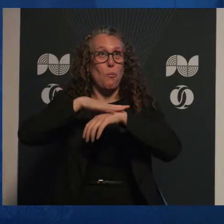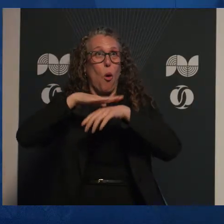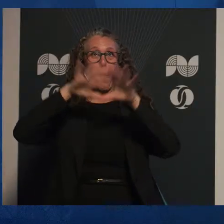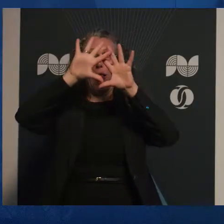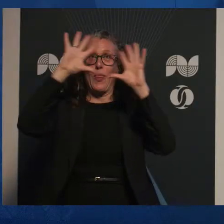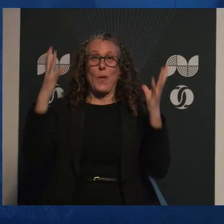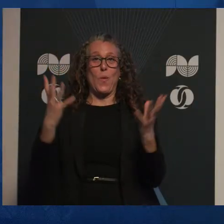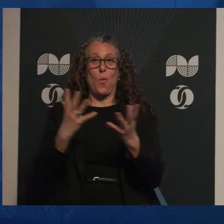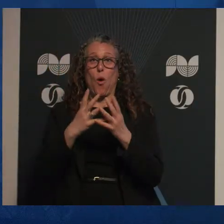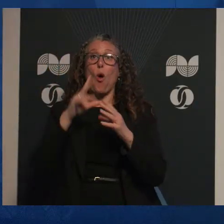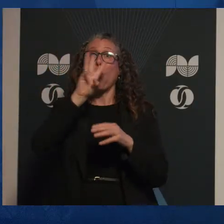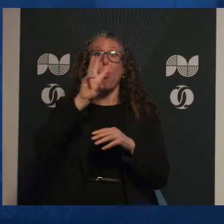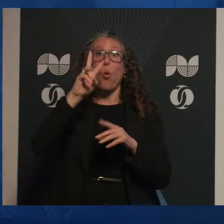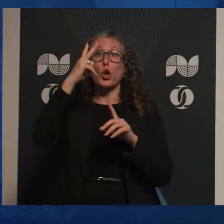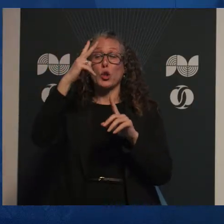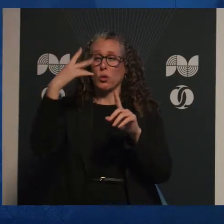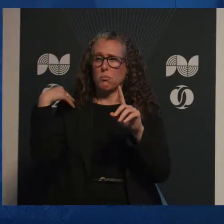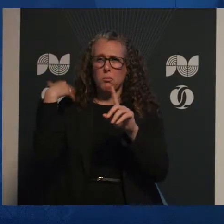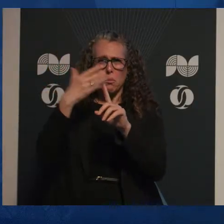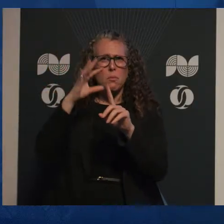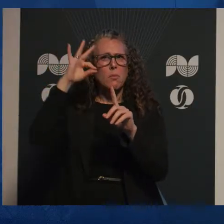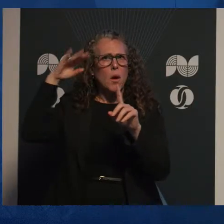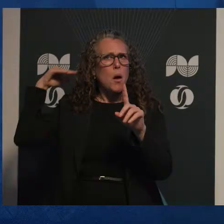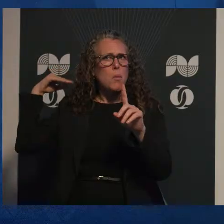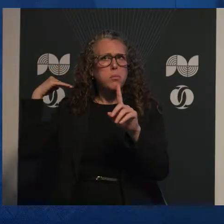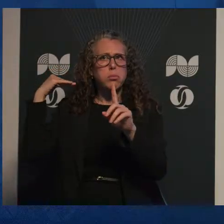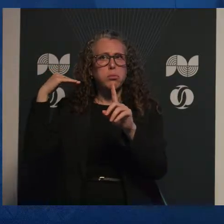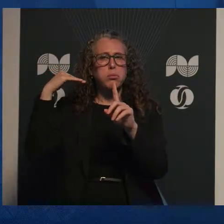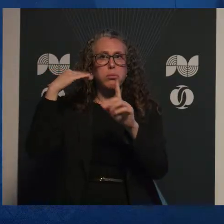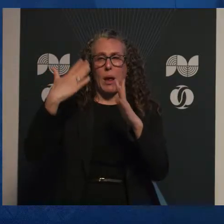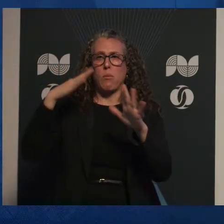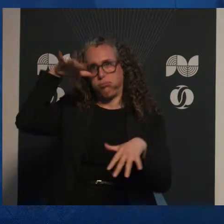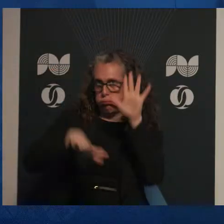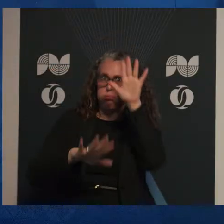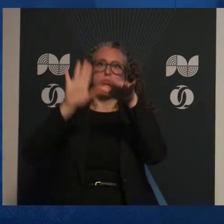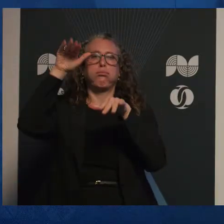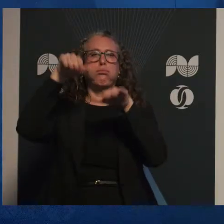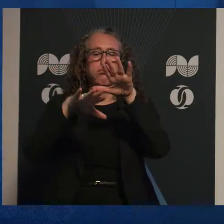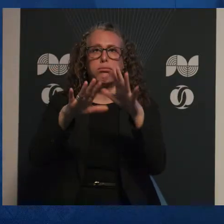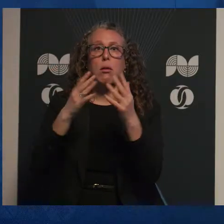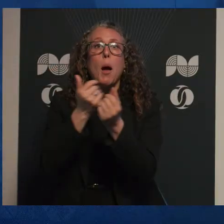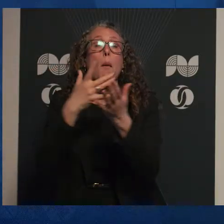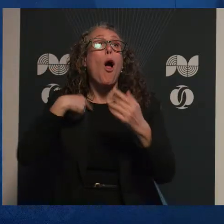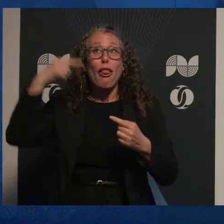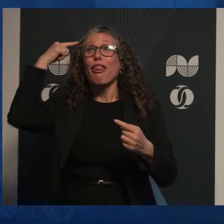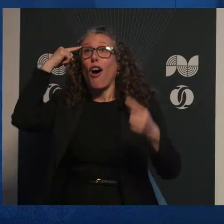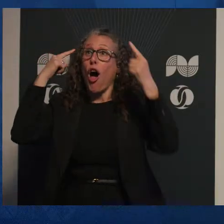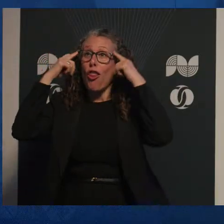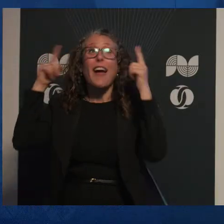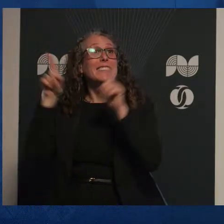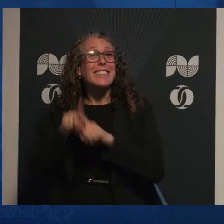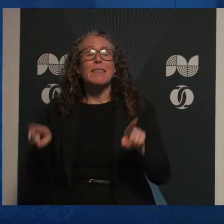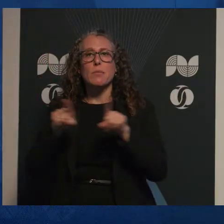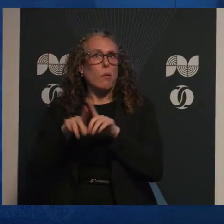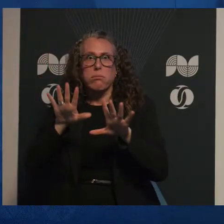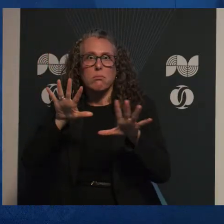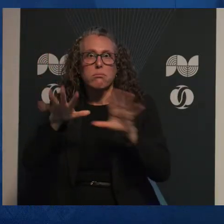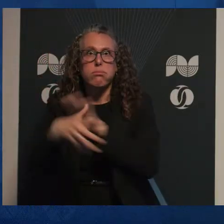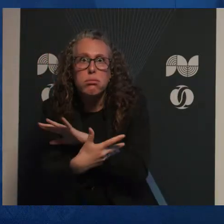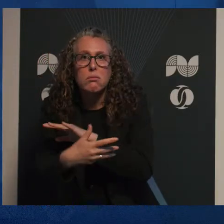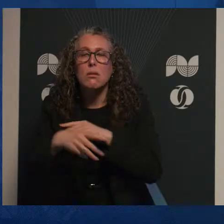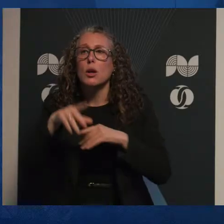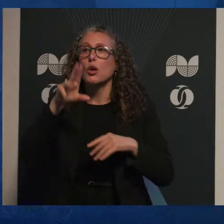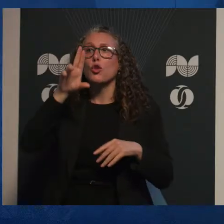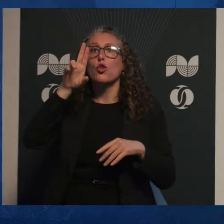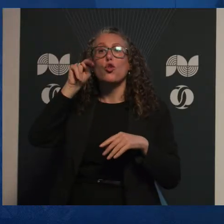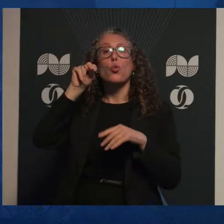end of the Second World War. Many of the assumptions we've made have been called into question. We've seen a permanent member of the UN